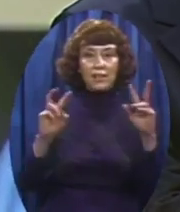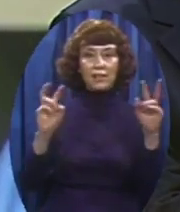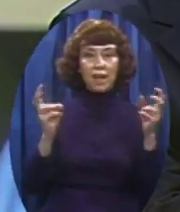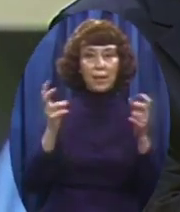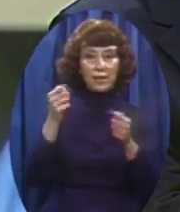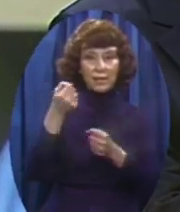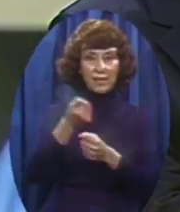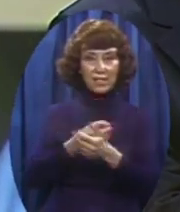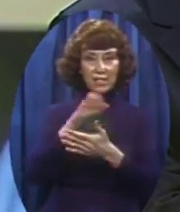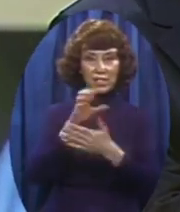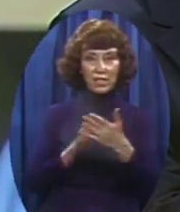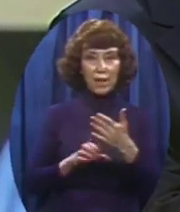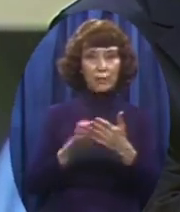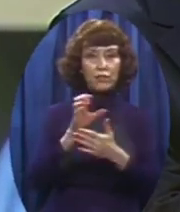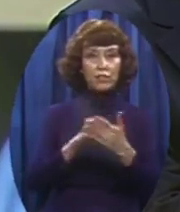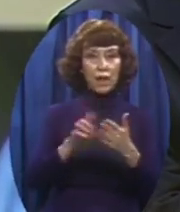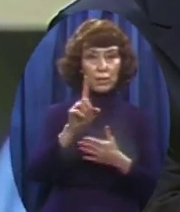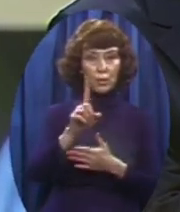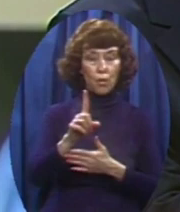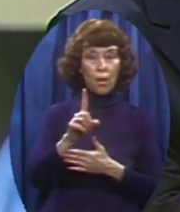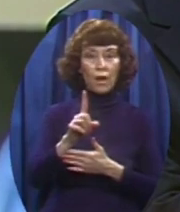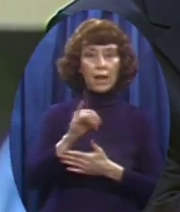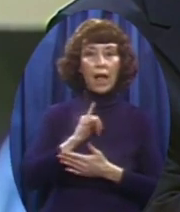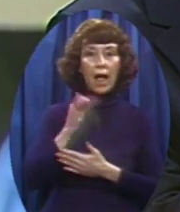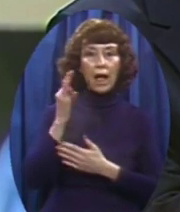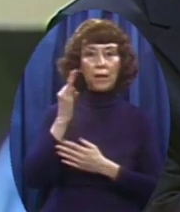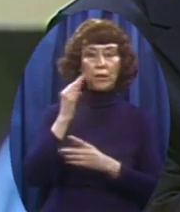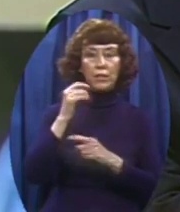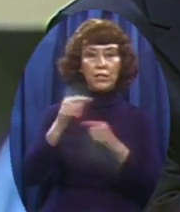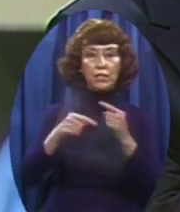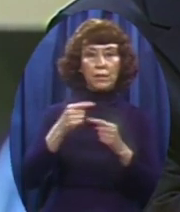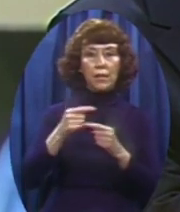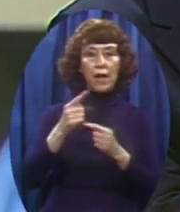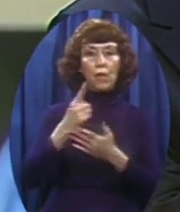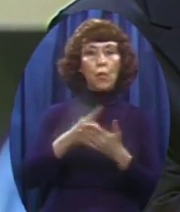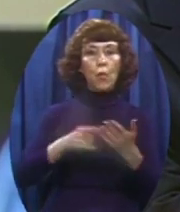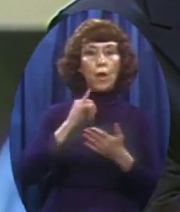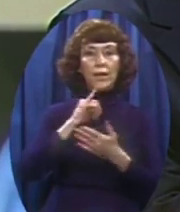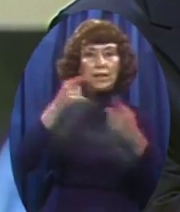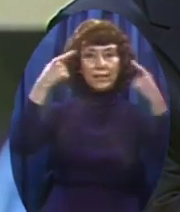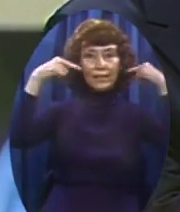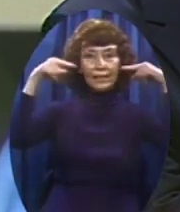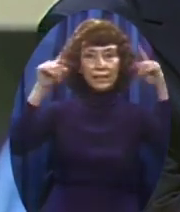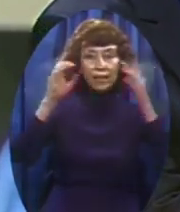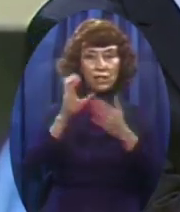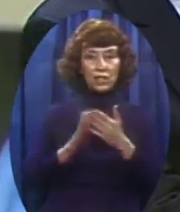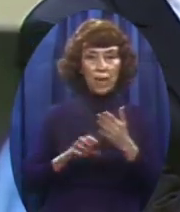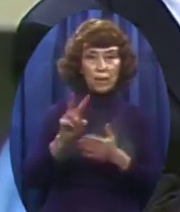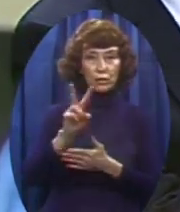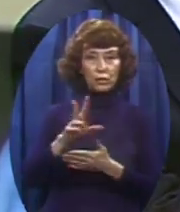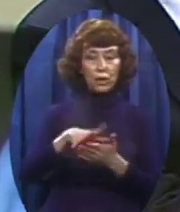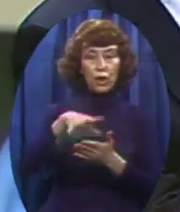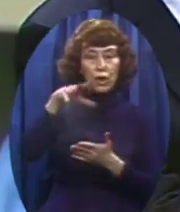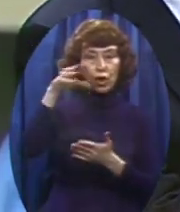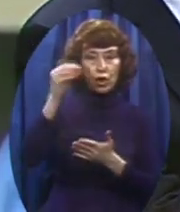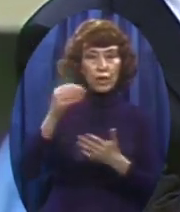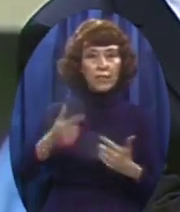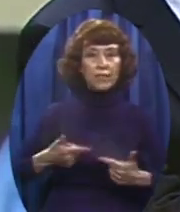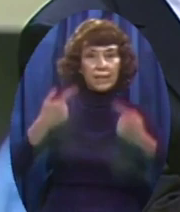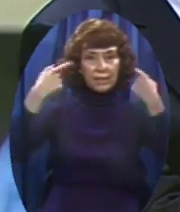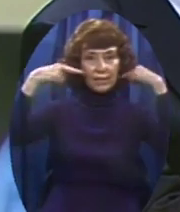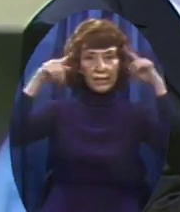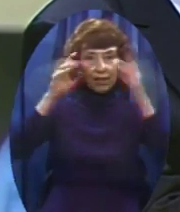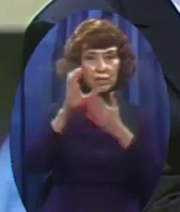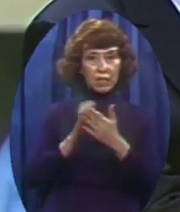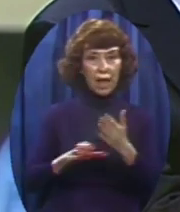example, chapter 1, my message is entitled What is Success? Chapter 2 of Proverbs, Learning to Live Successfully.